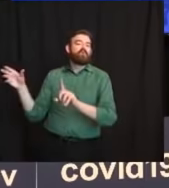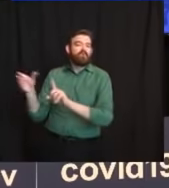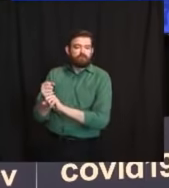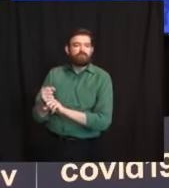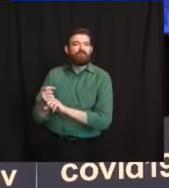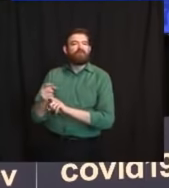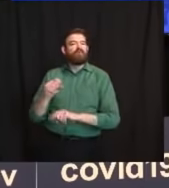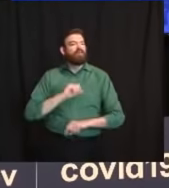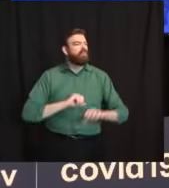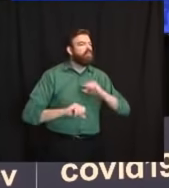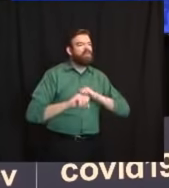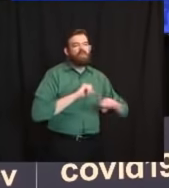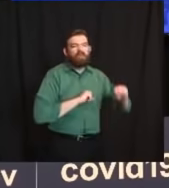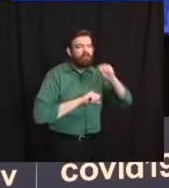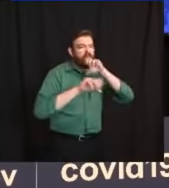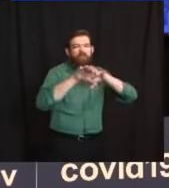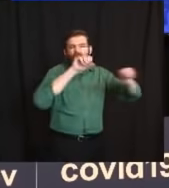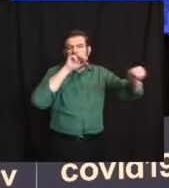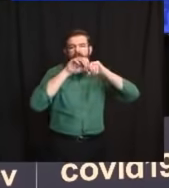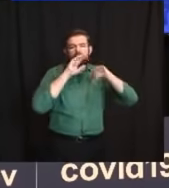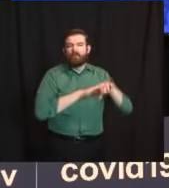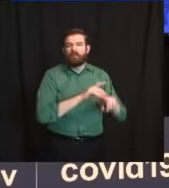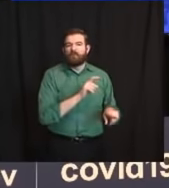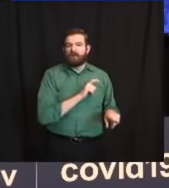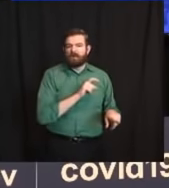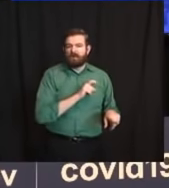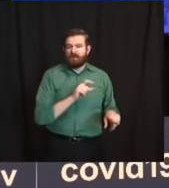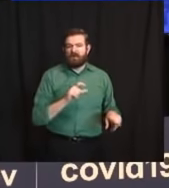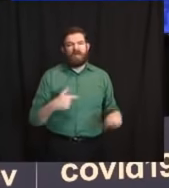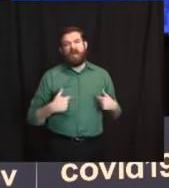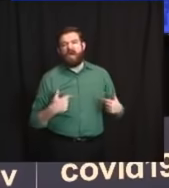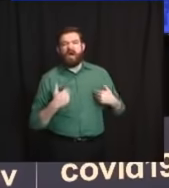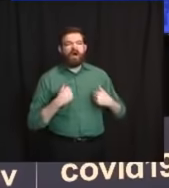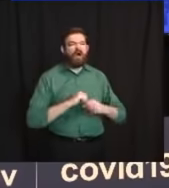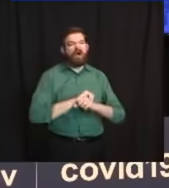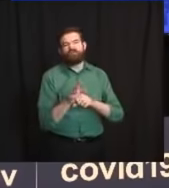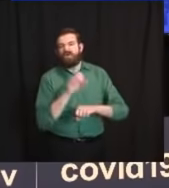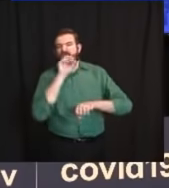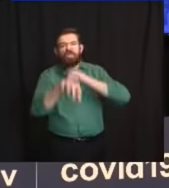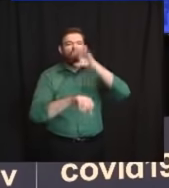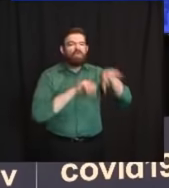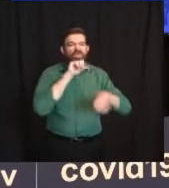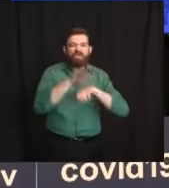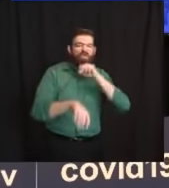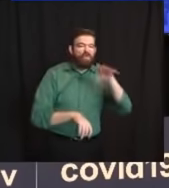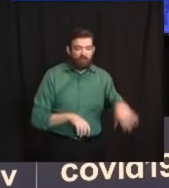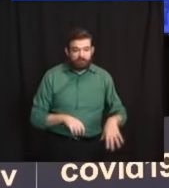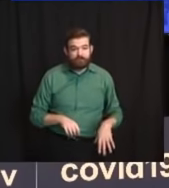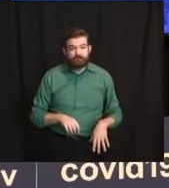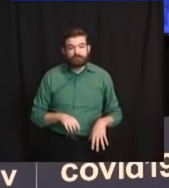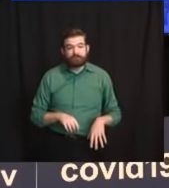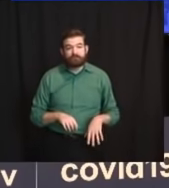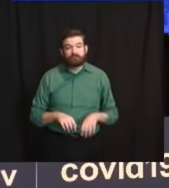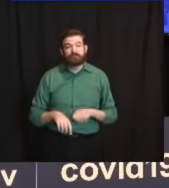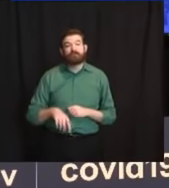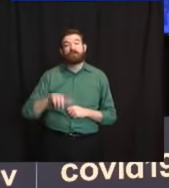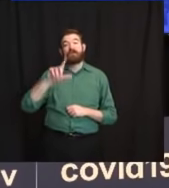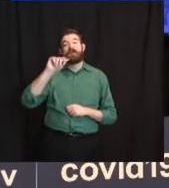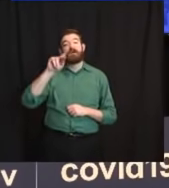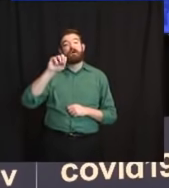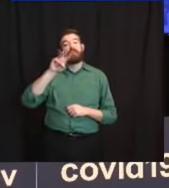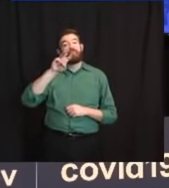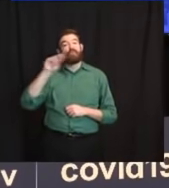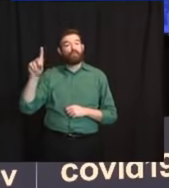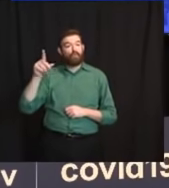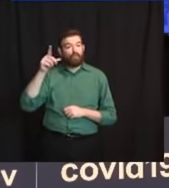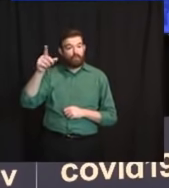In Lakewood, 2 members were cited for having a large gathering at their residence. And in Tuckerton, a restaurant owner was